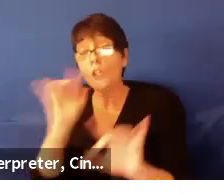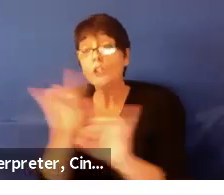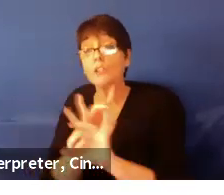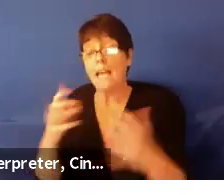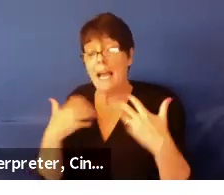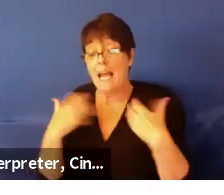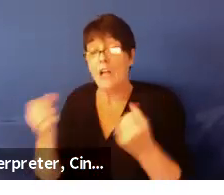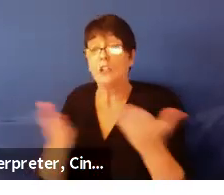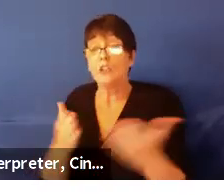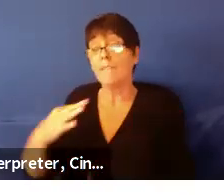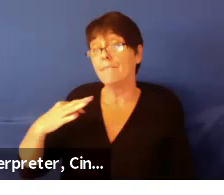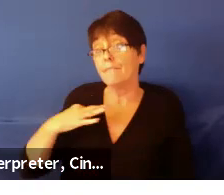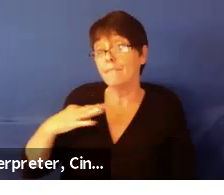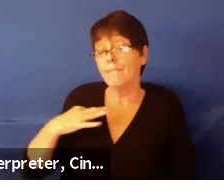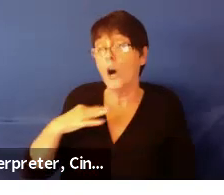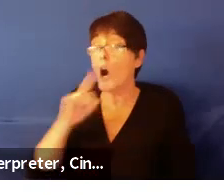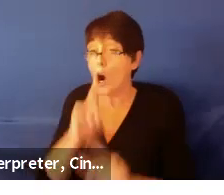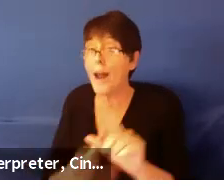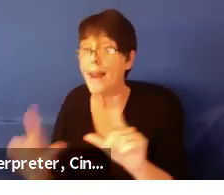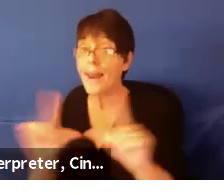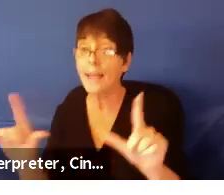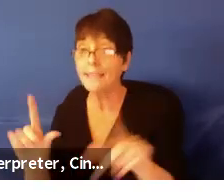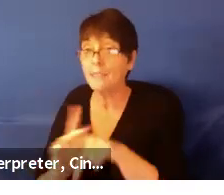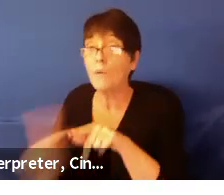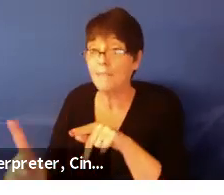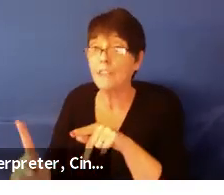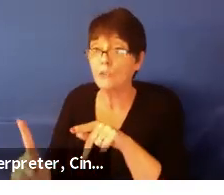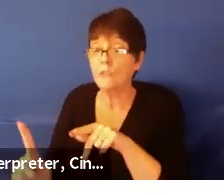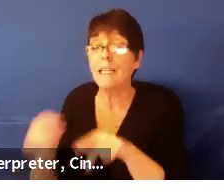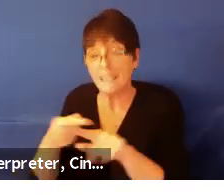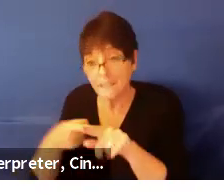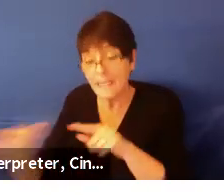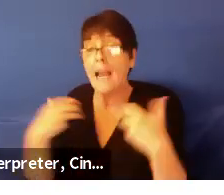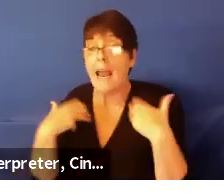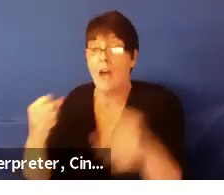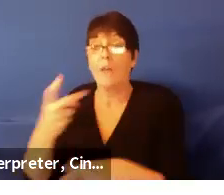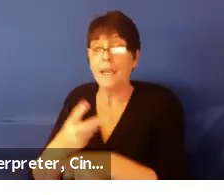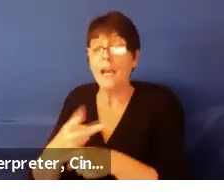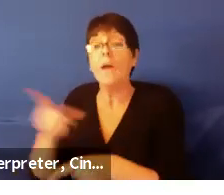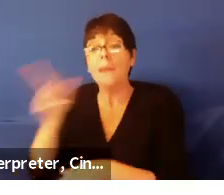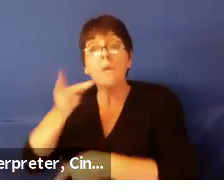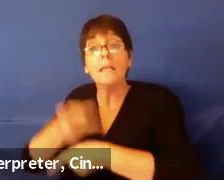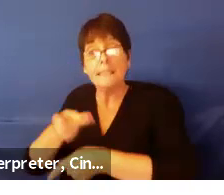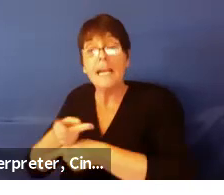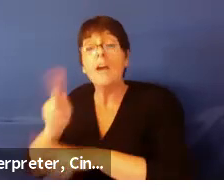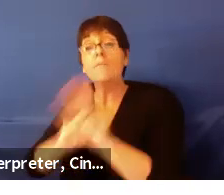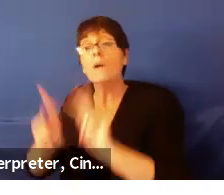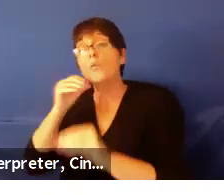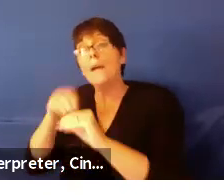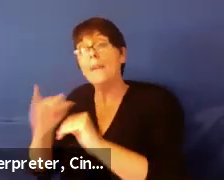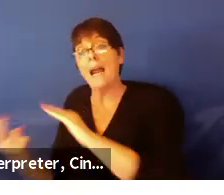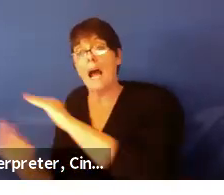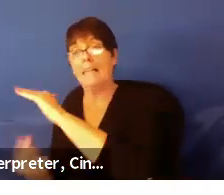services volunteers are licensed healthcare professionals, and so they would care for clients in the isolation care